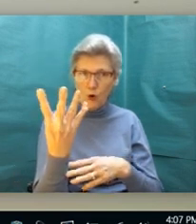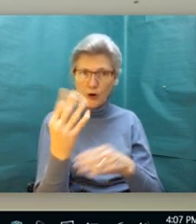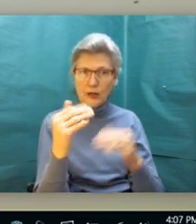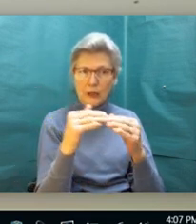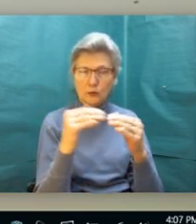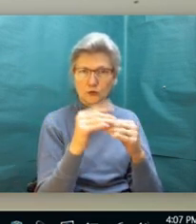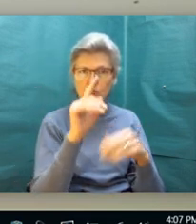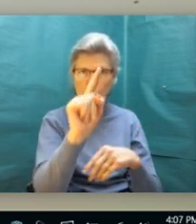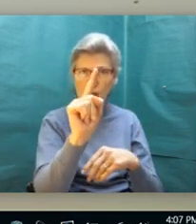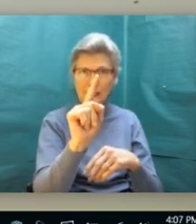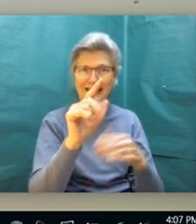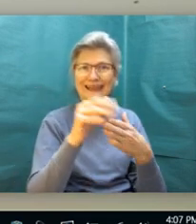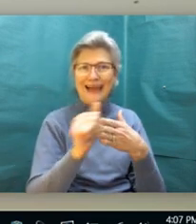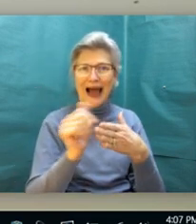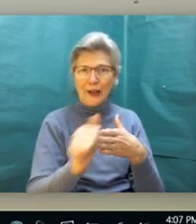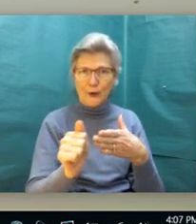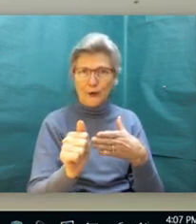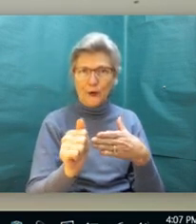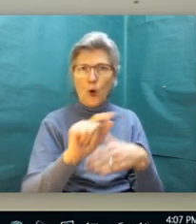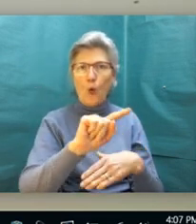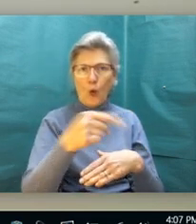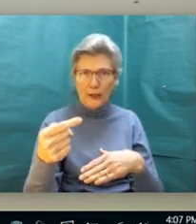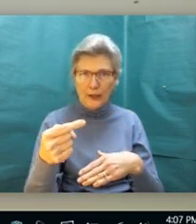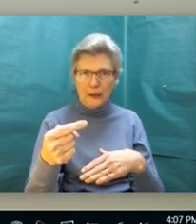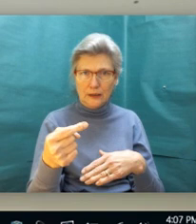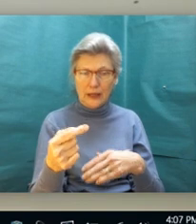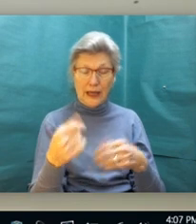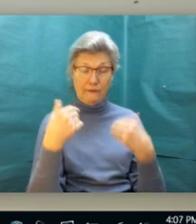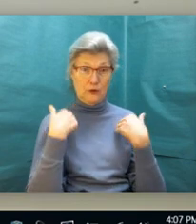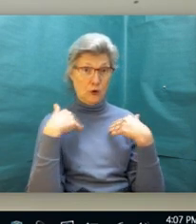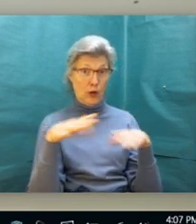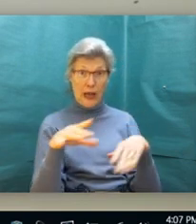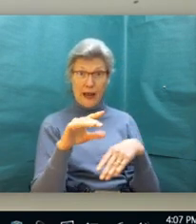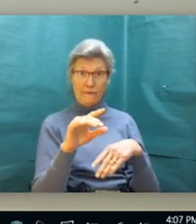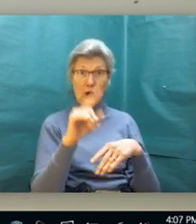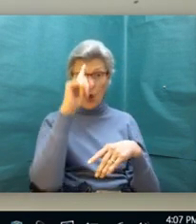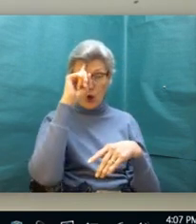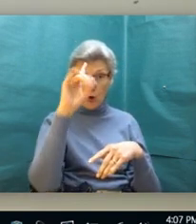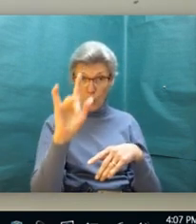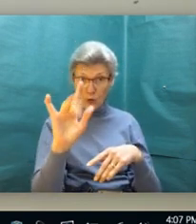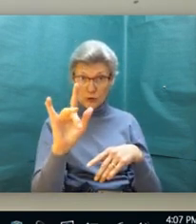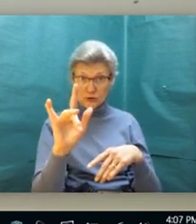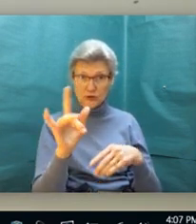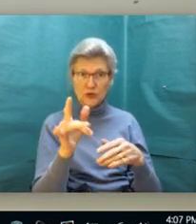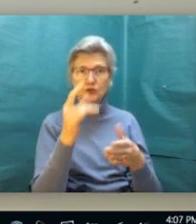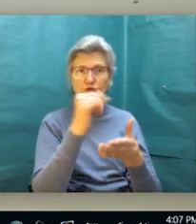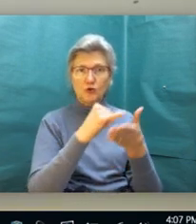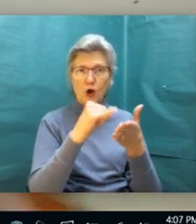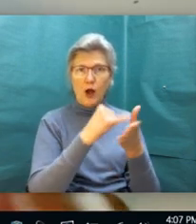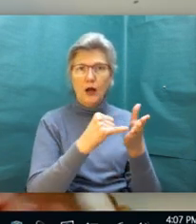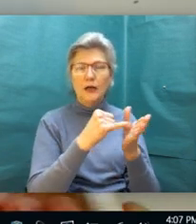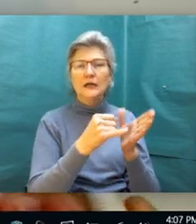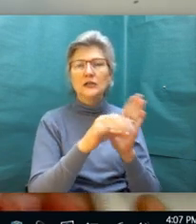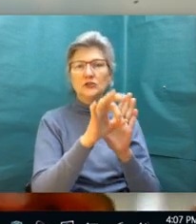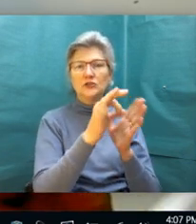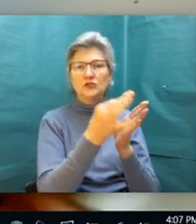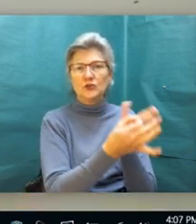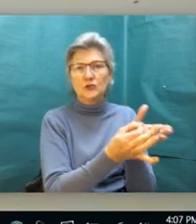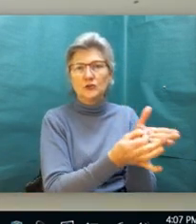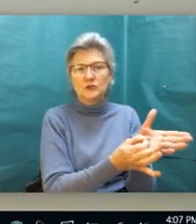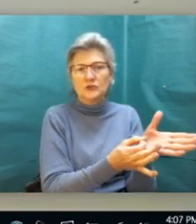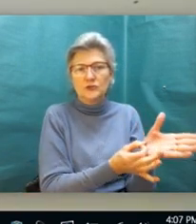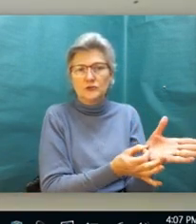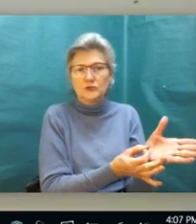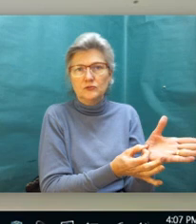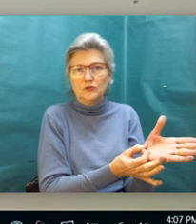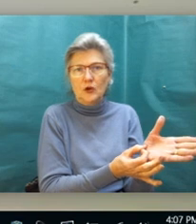4 quarters here. If you didn't have quarters, you could also just draw a circle and put a Q in it to label it as